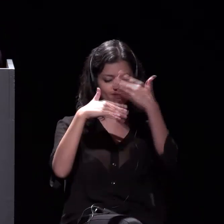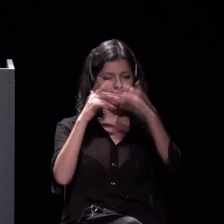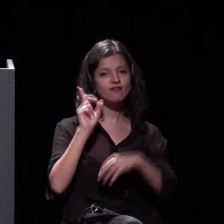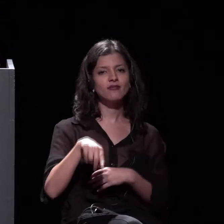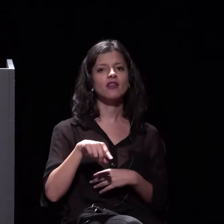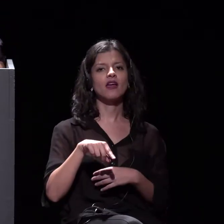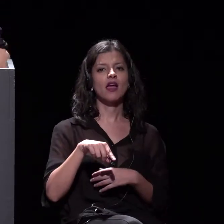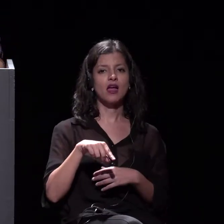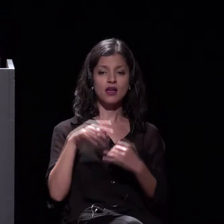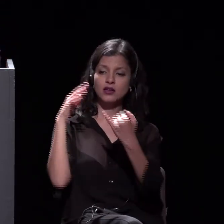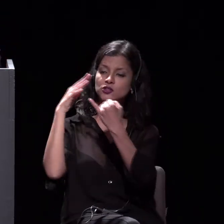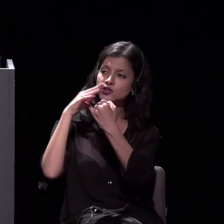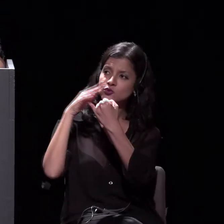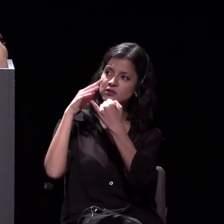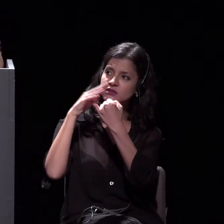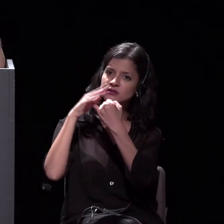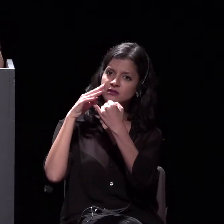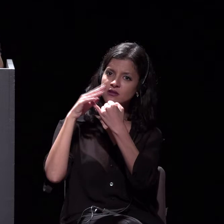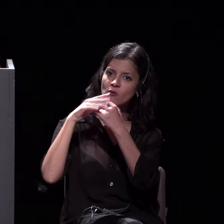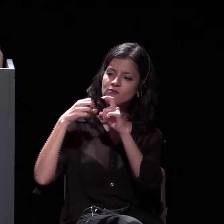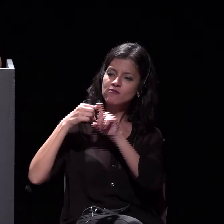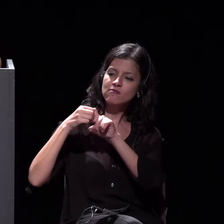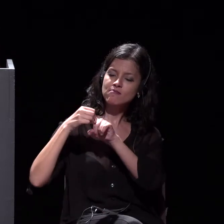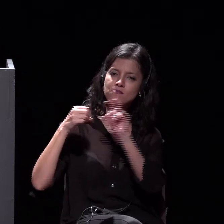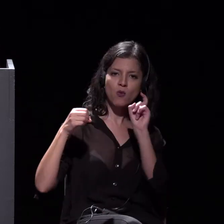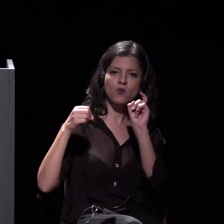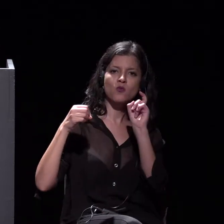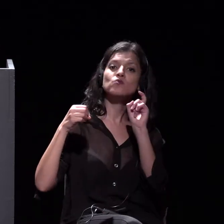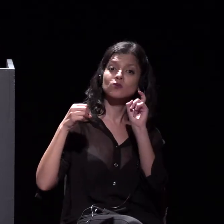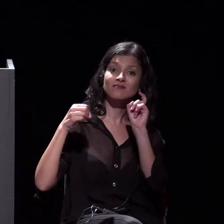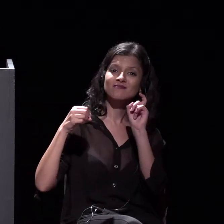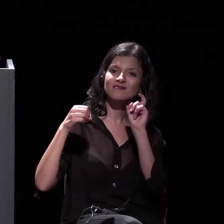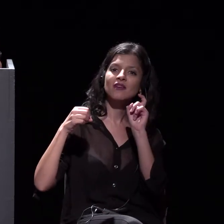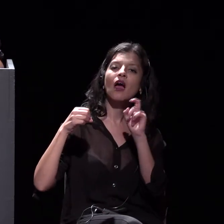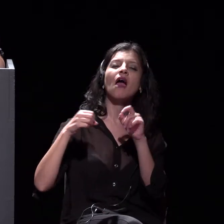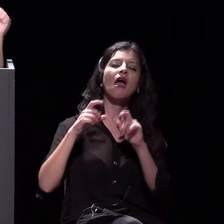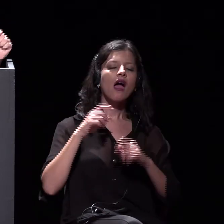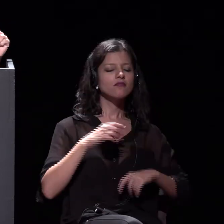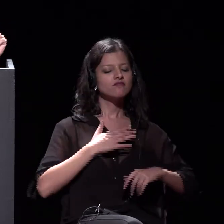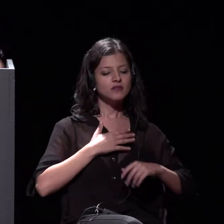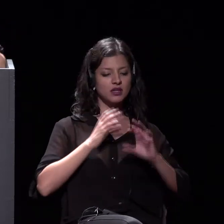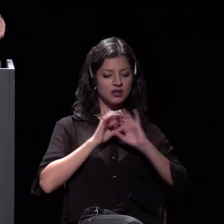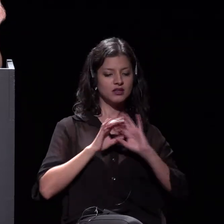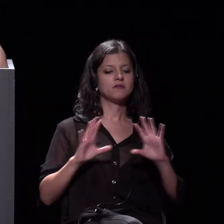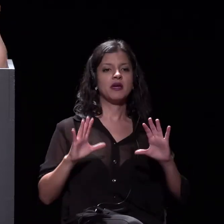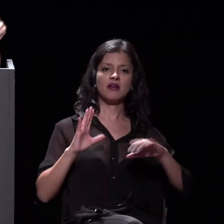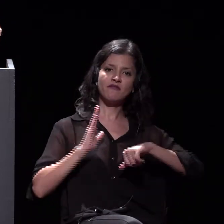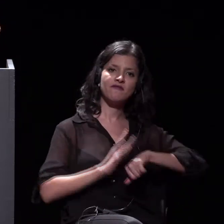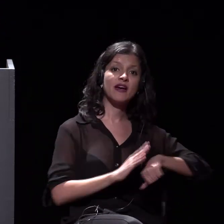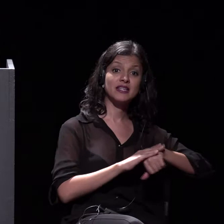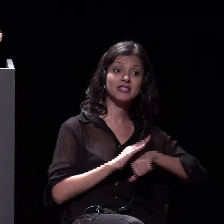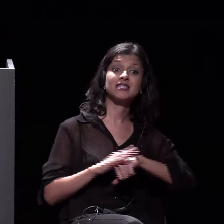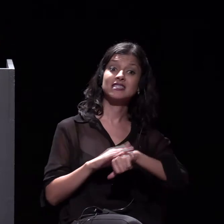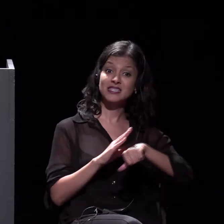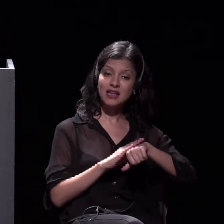This emancipation, so this model of autonomy or liberation, if you want, what it does is to relieve you from the burden